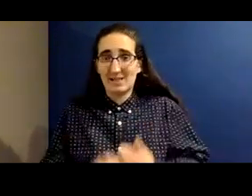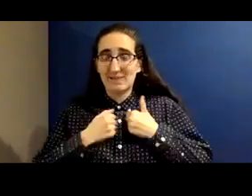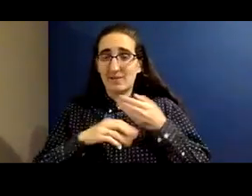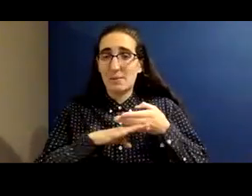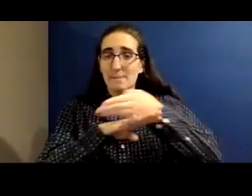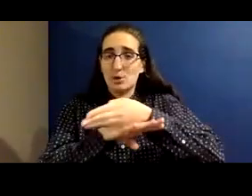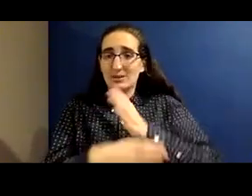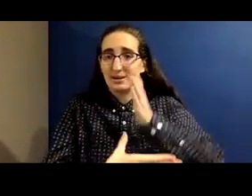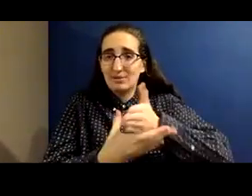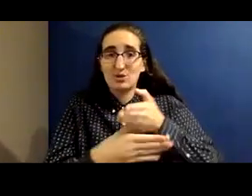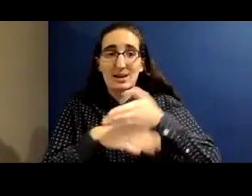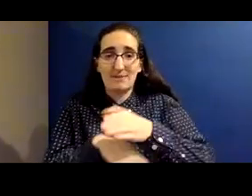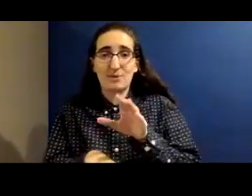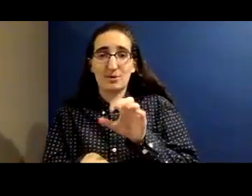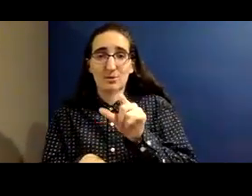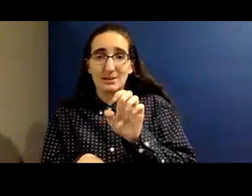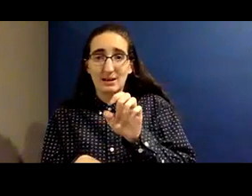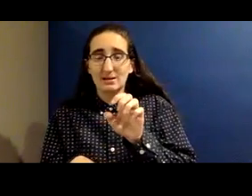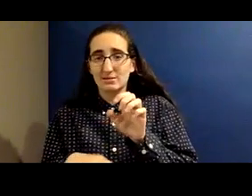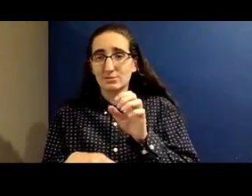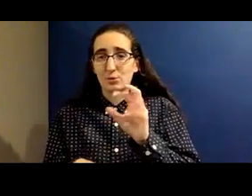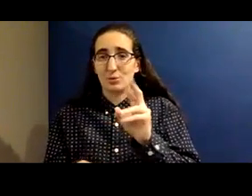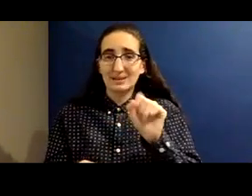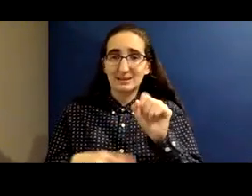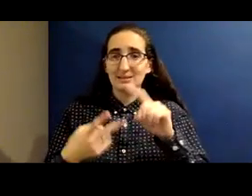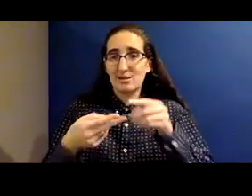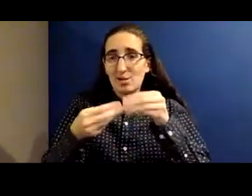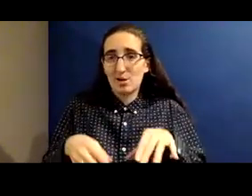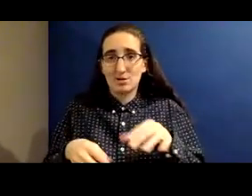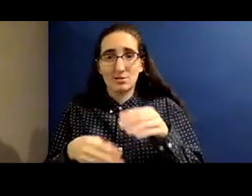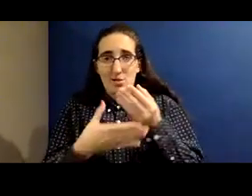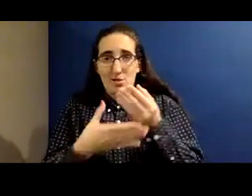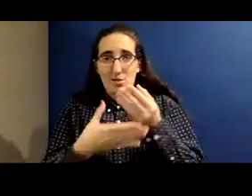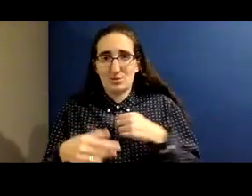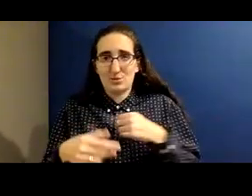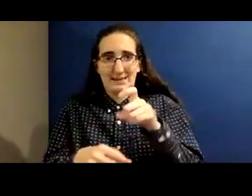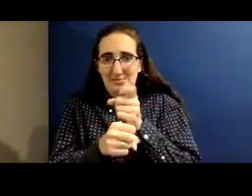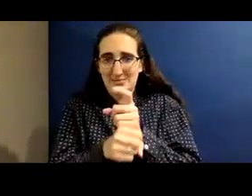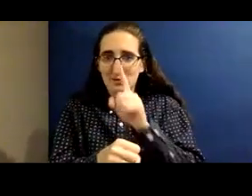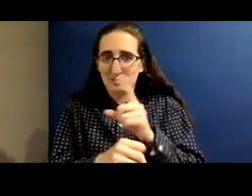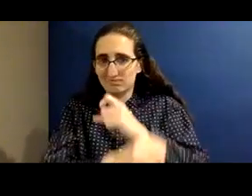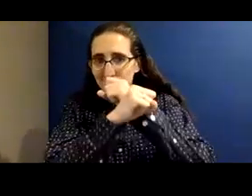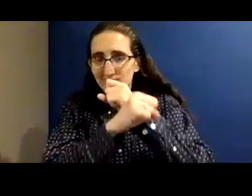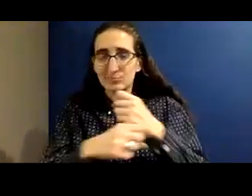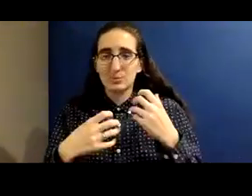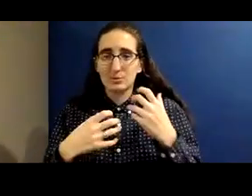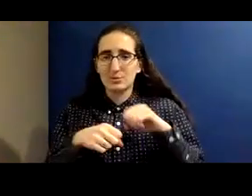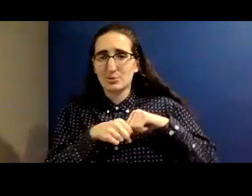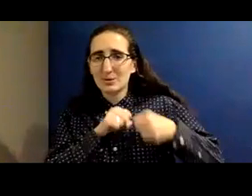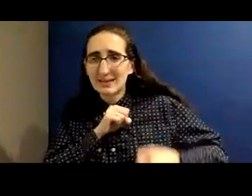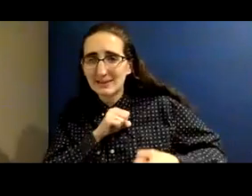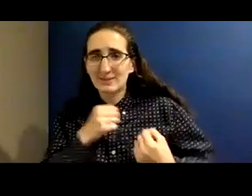suicidal crisis or suicide loss, we need to support the people that are impacted to make sure that grief and support